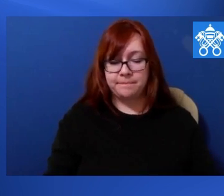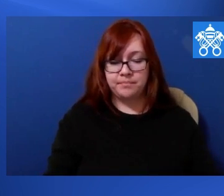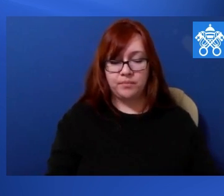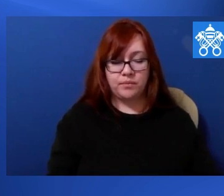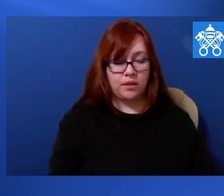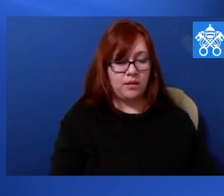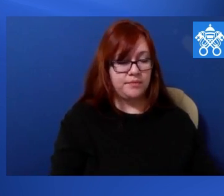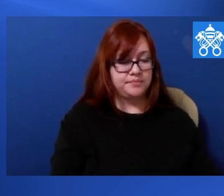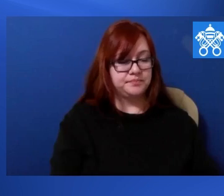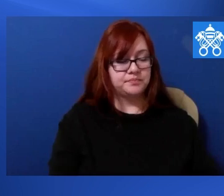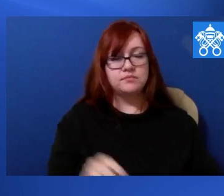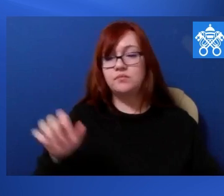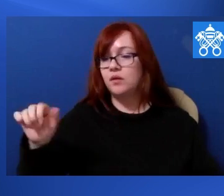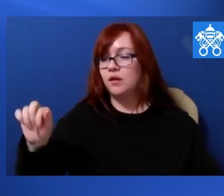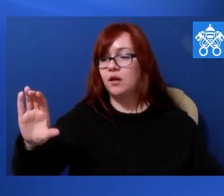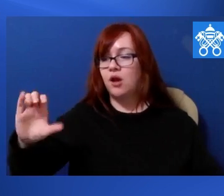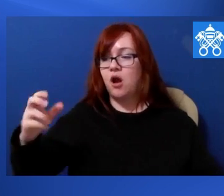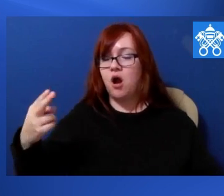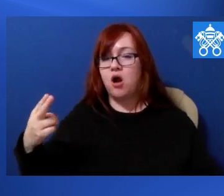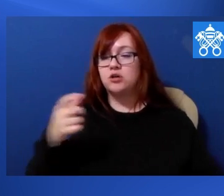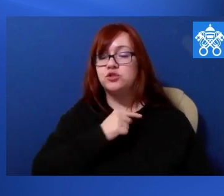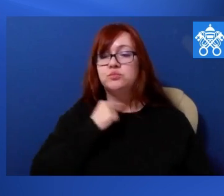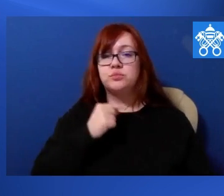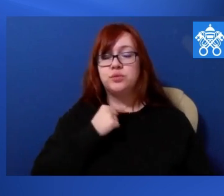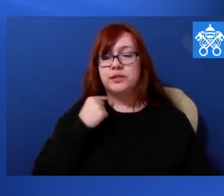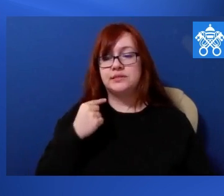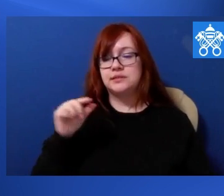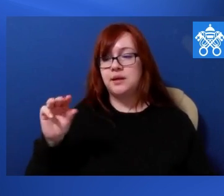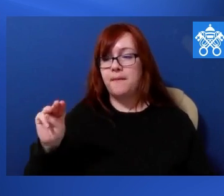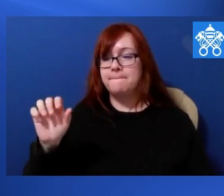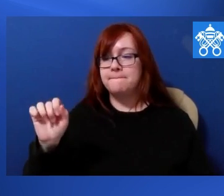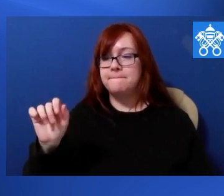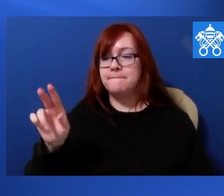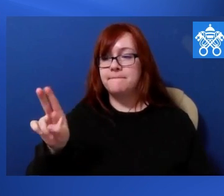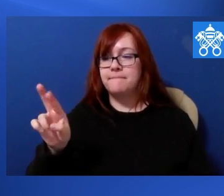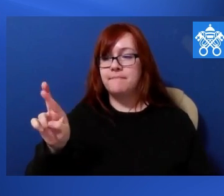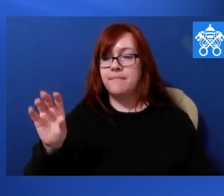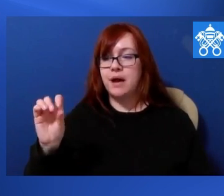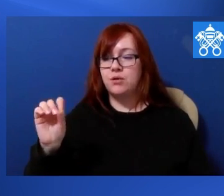With the Archpriest of the Vatican Basilica, Cardinal Mauro Gambetti,